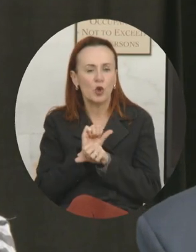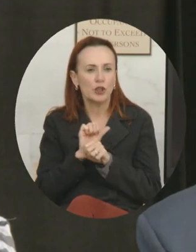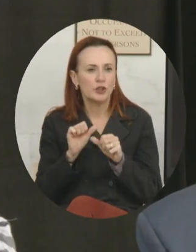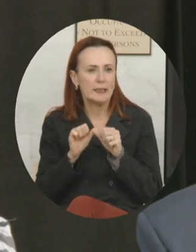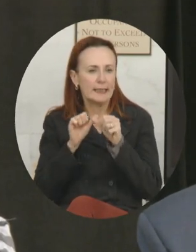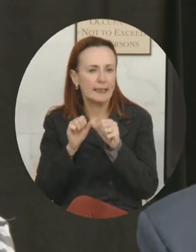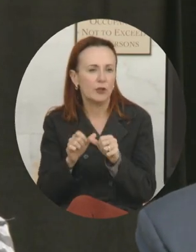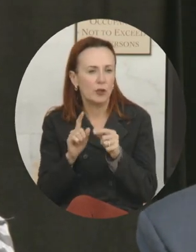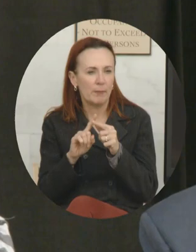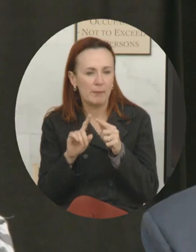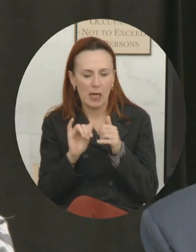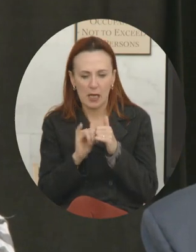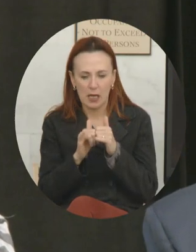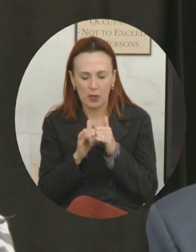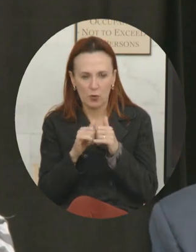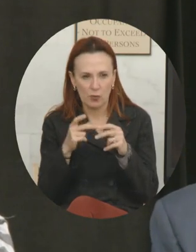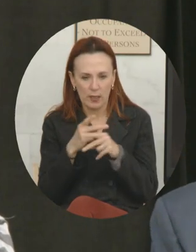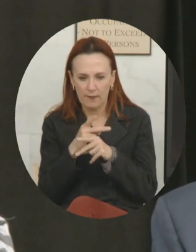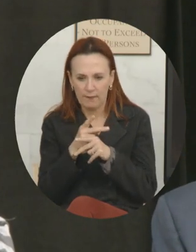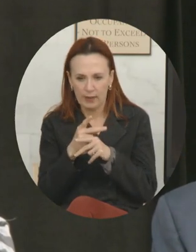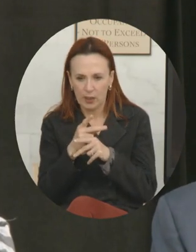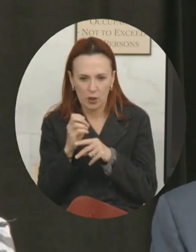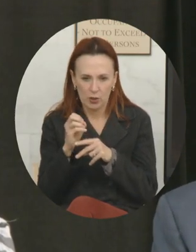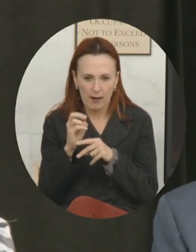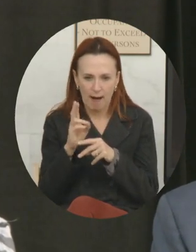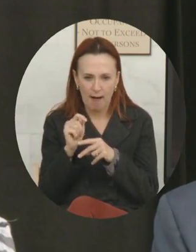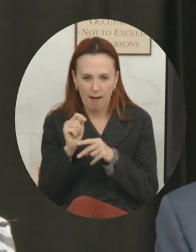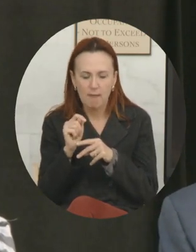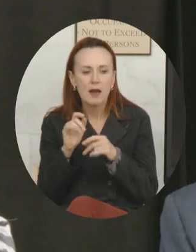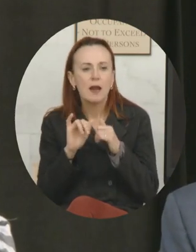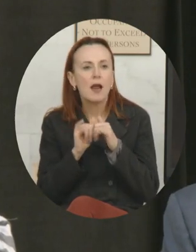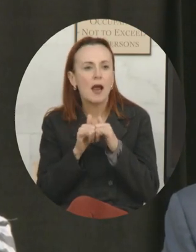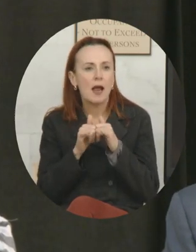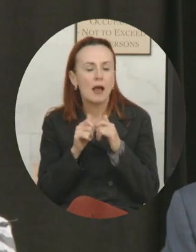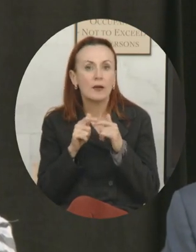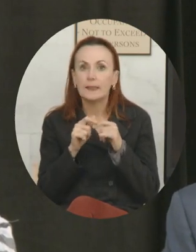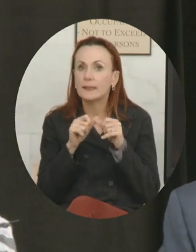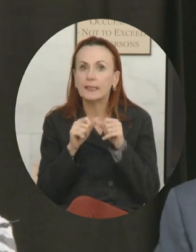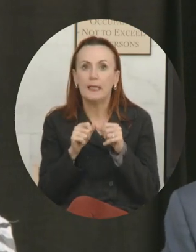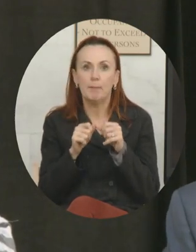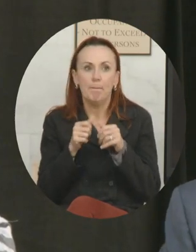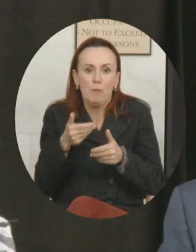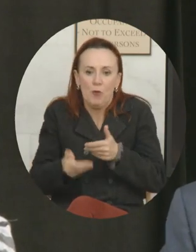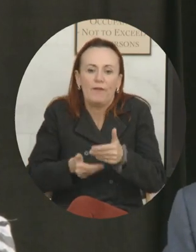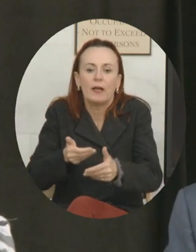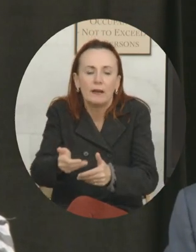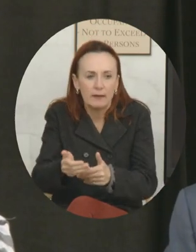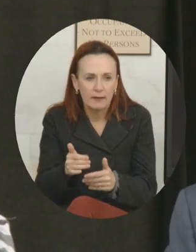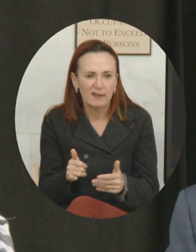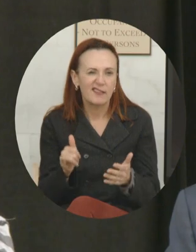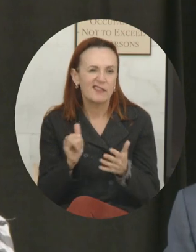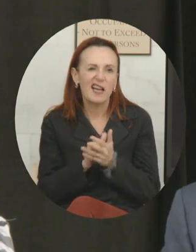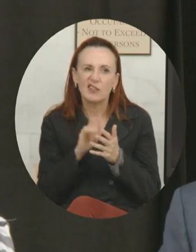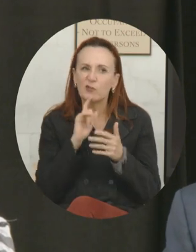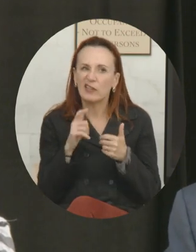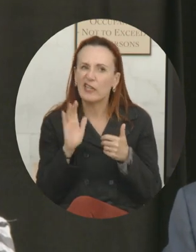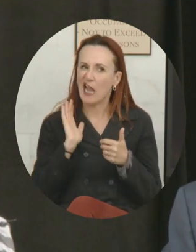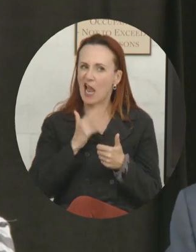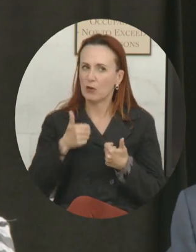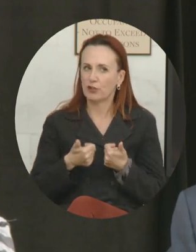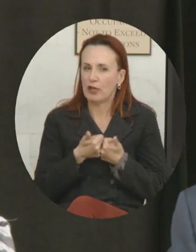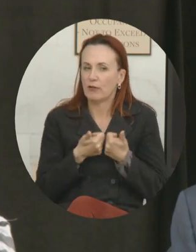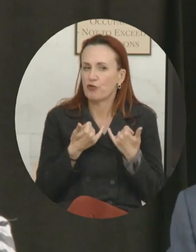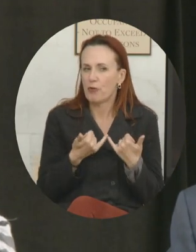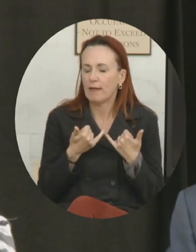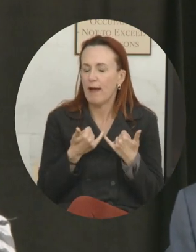but how do you figure out a ways to keep it moving? And so those are just kind of some of the challenges that we're kind of working